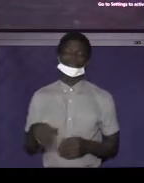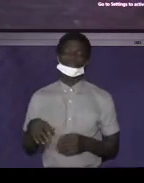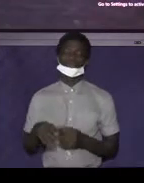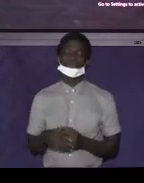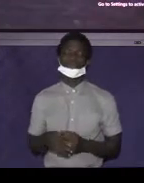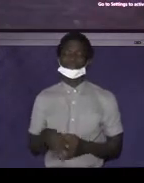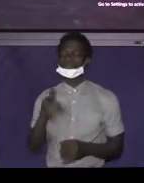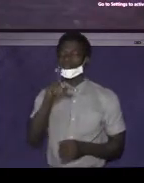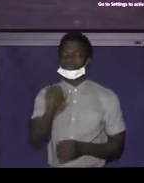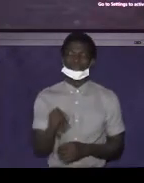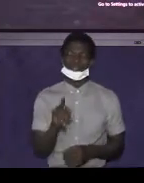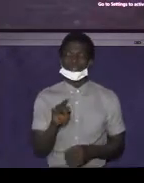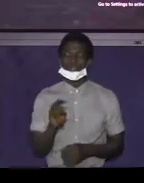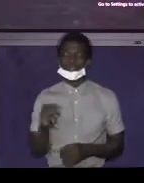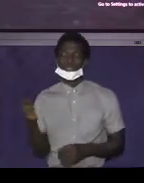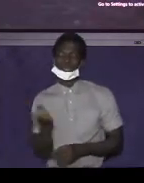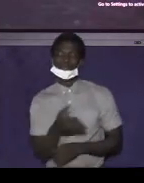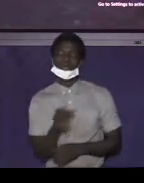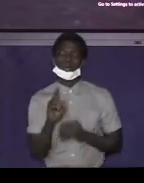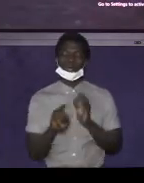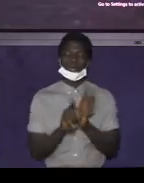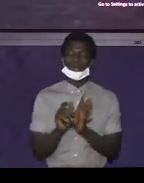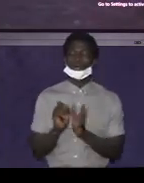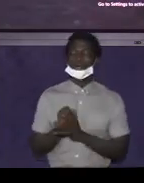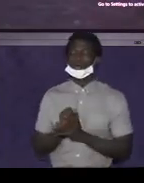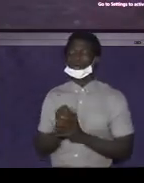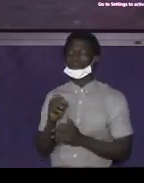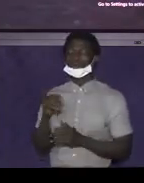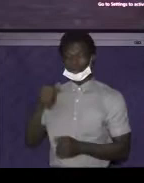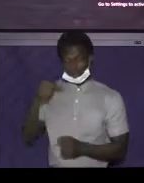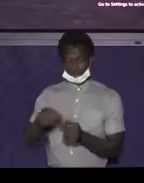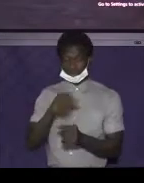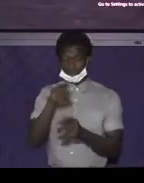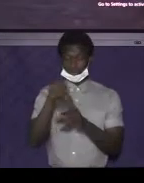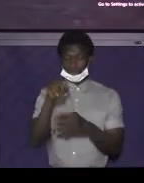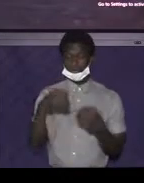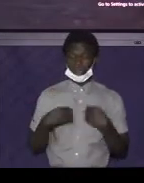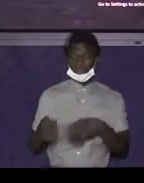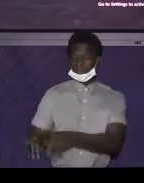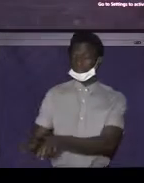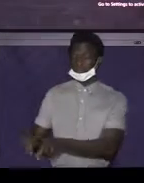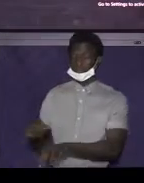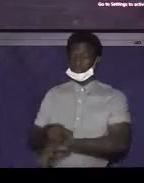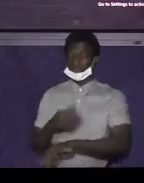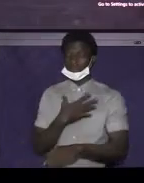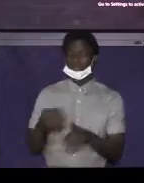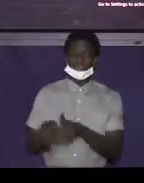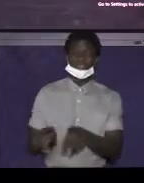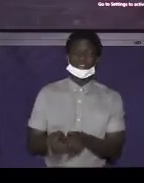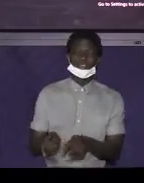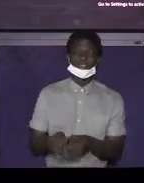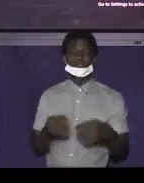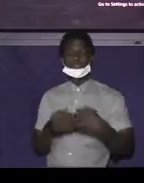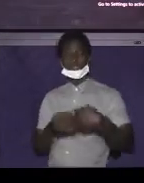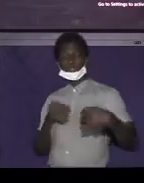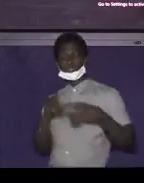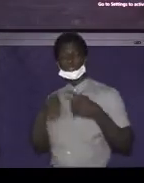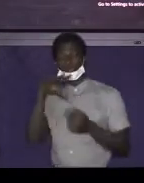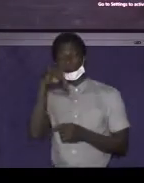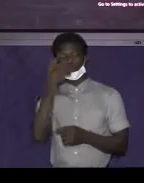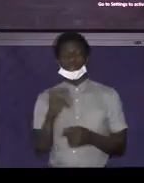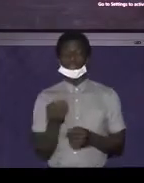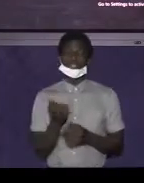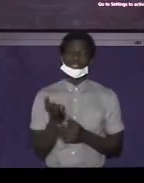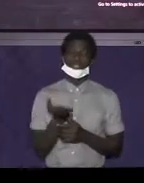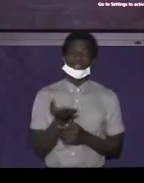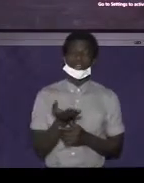kilometers per hour. That's 20 kilometers per hour. So remember, when you have different times and different distances, to find the average speed,